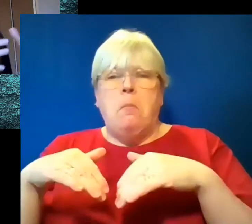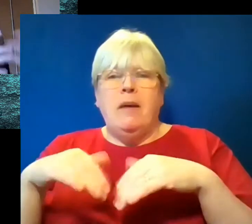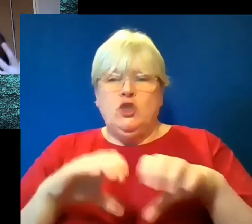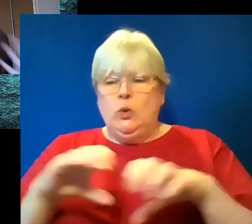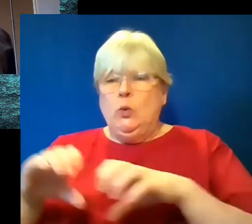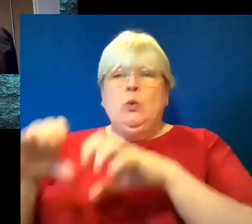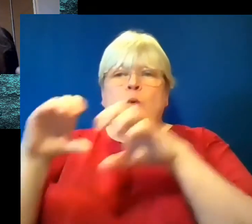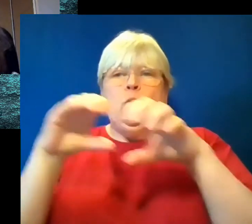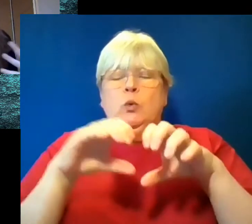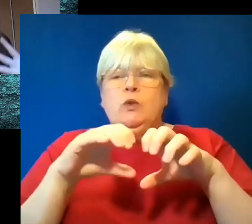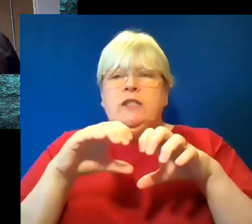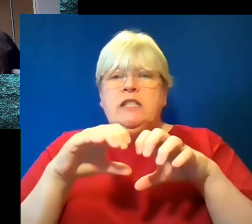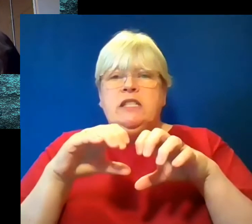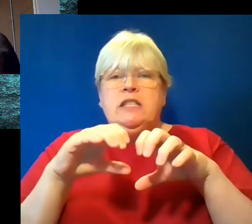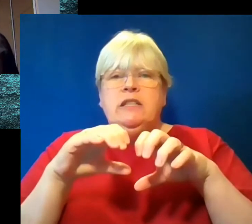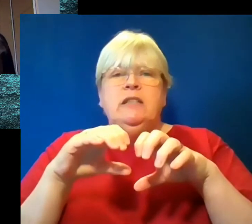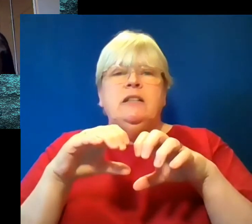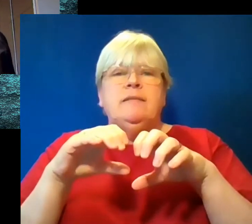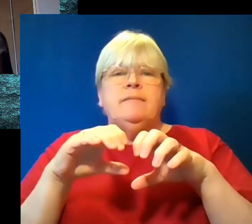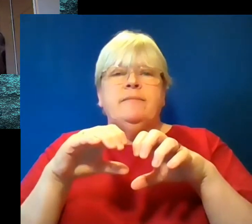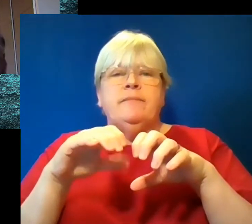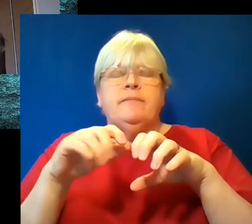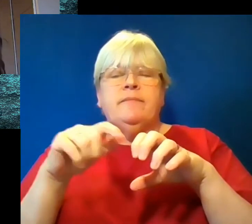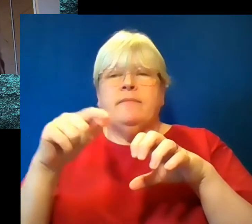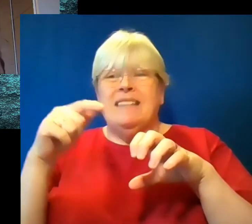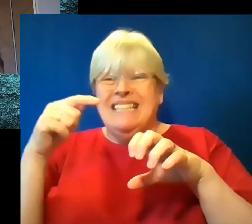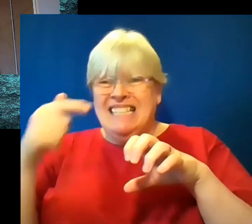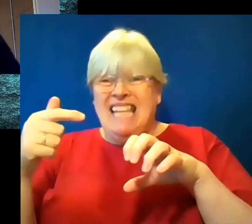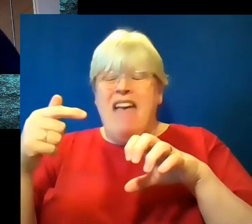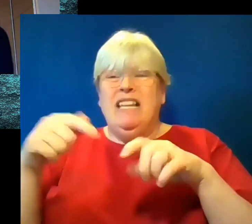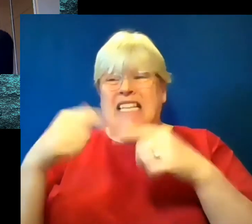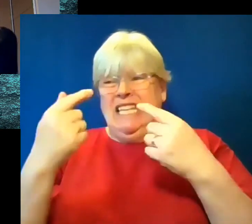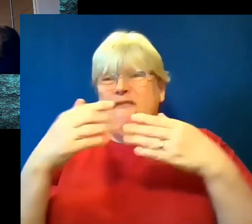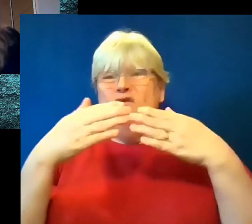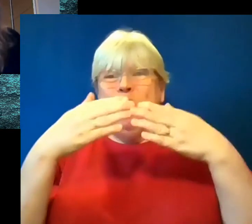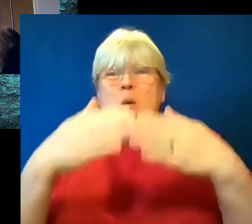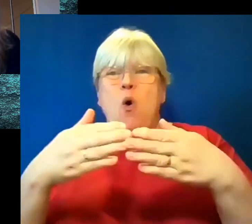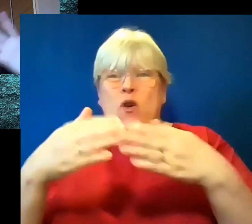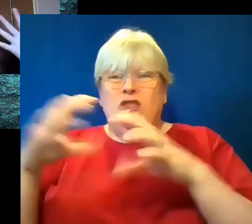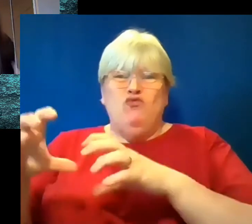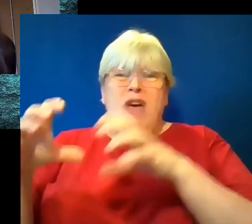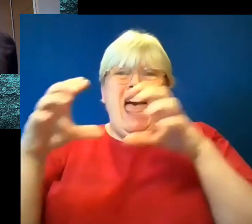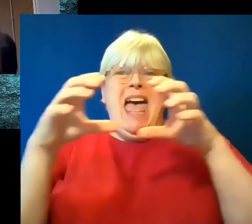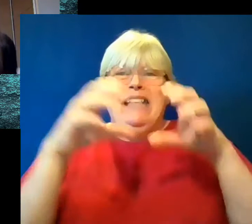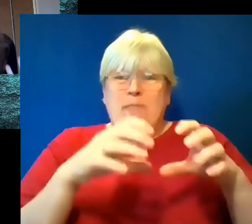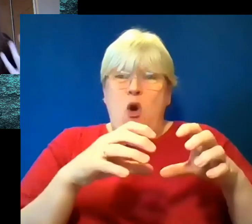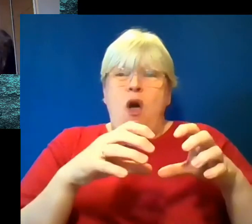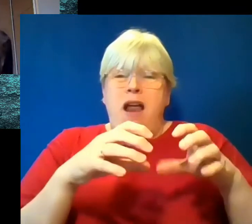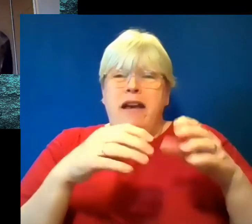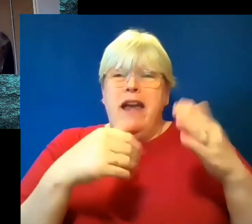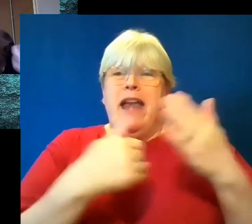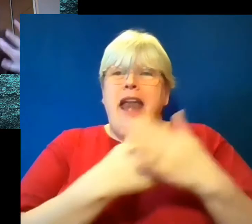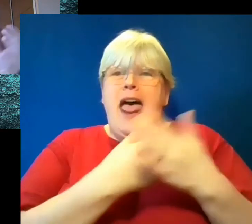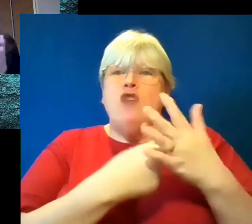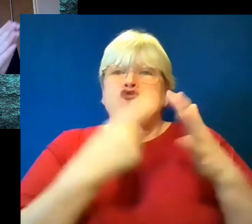in one case, 7 different ocean liners were needed to transport this castle over the ocean, and rebuilding it on